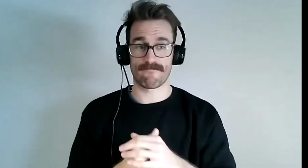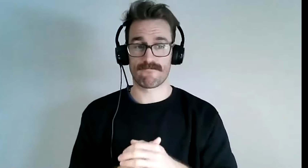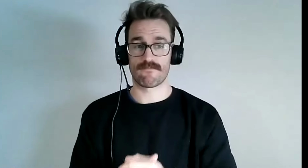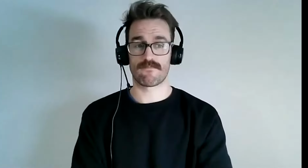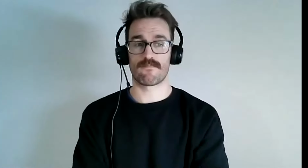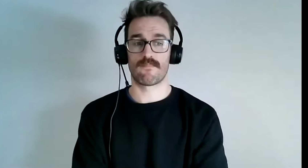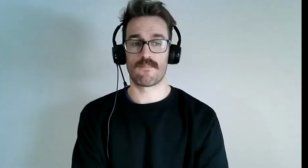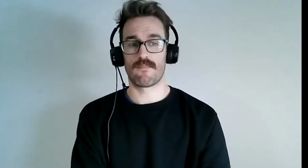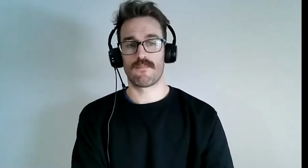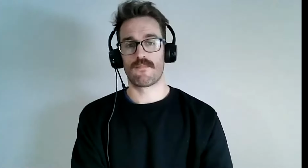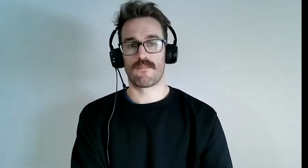I guess I would say I sure hope so.